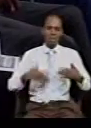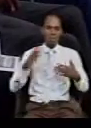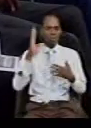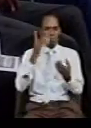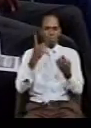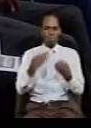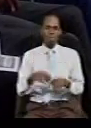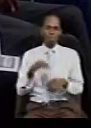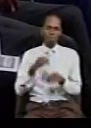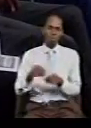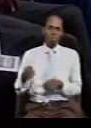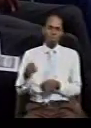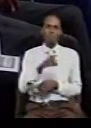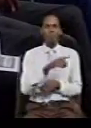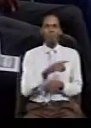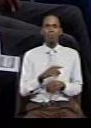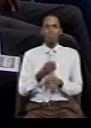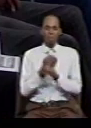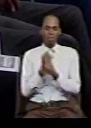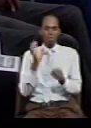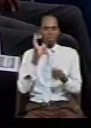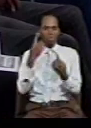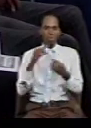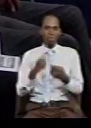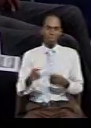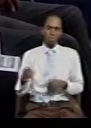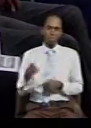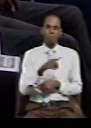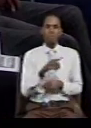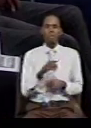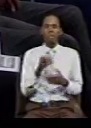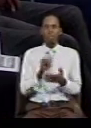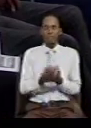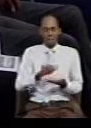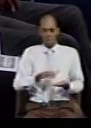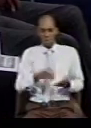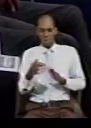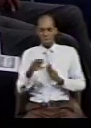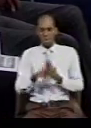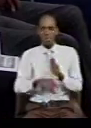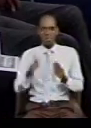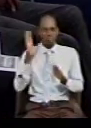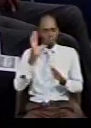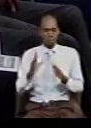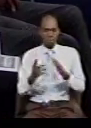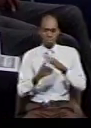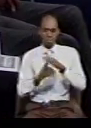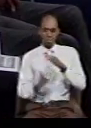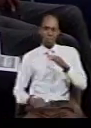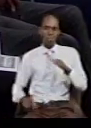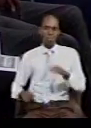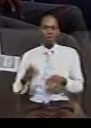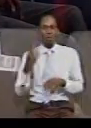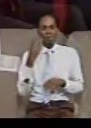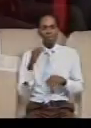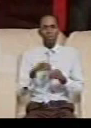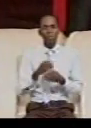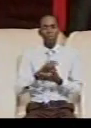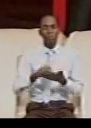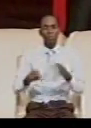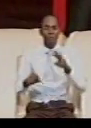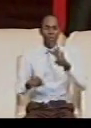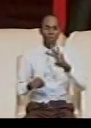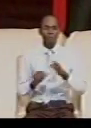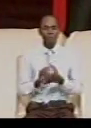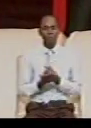come, salvation will come, that deadness will vanish away. Look at verse 4. But